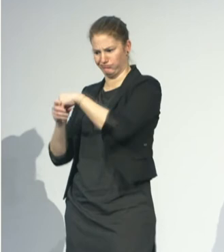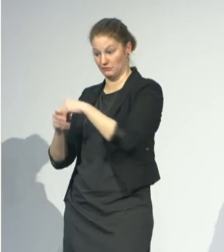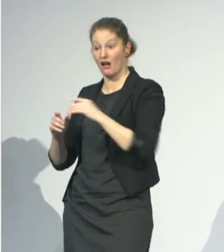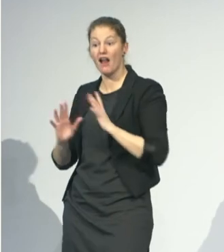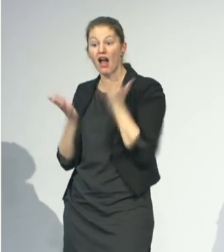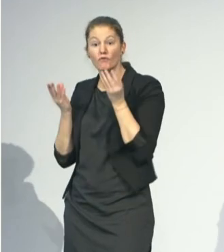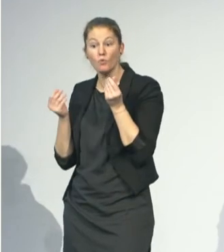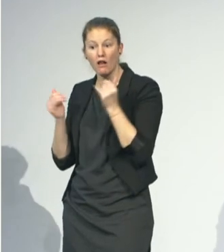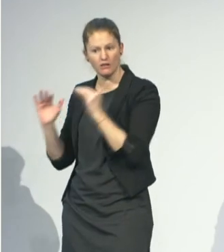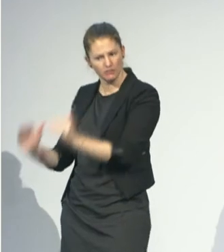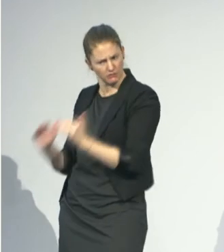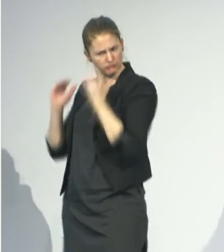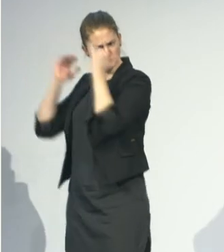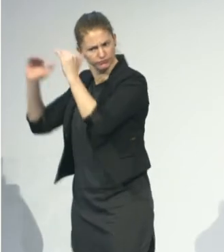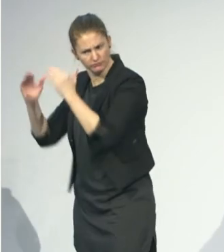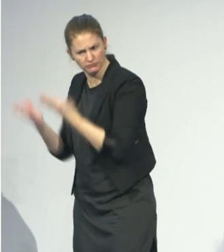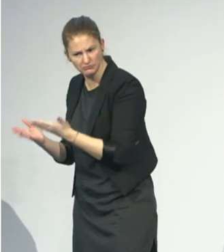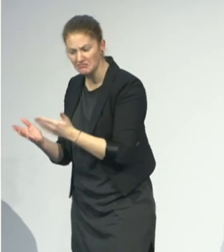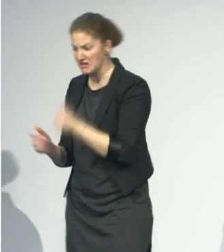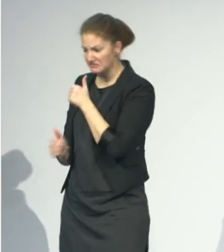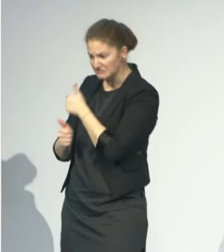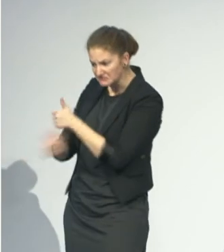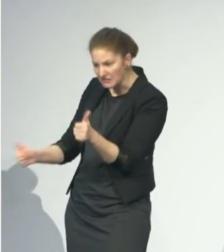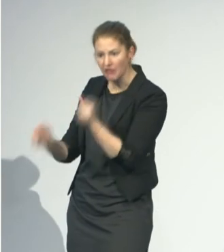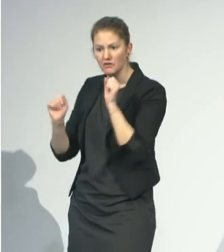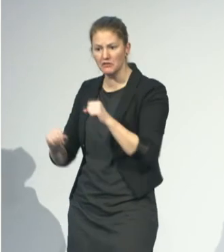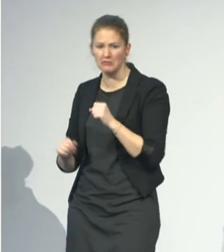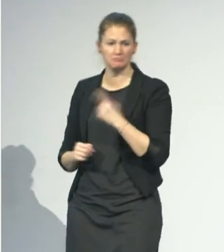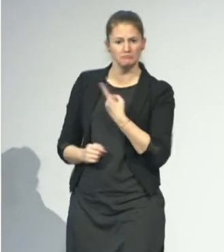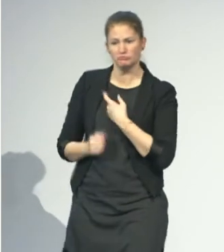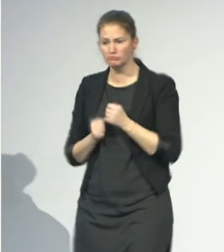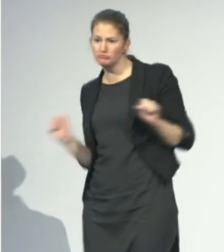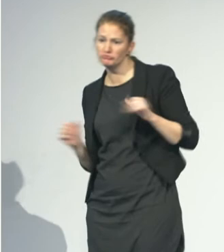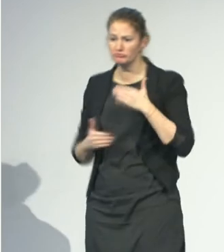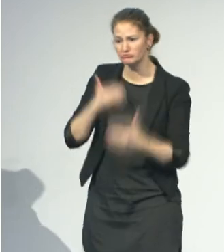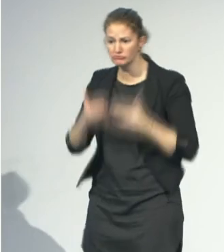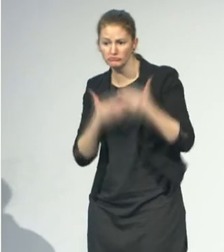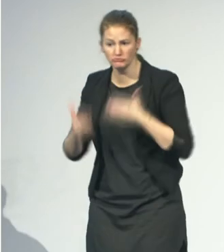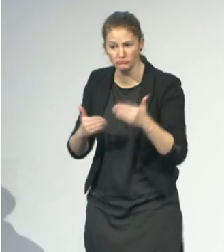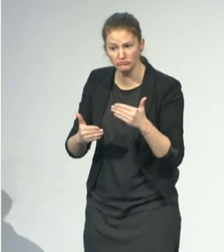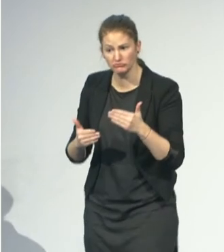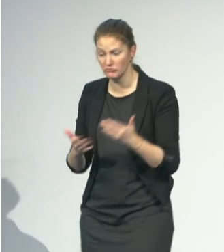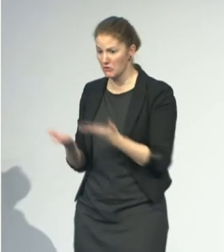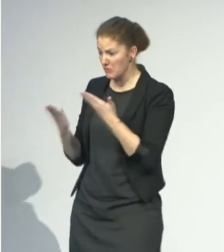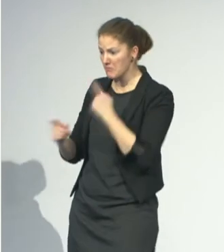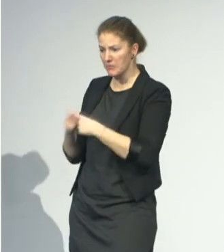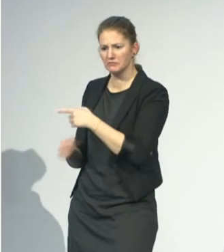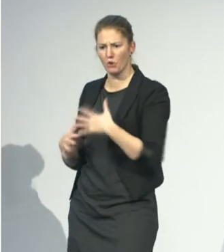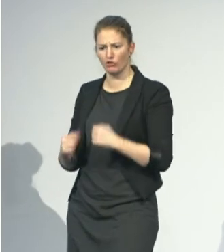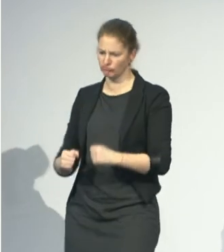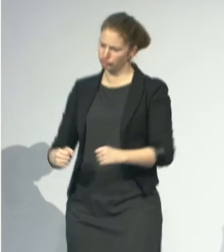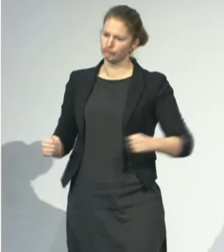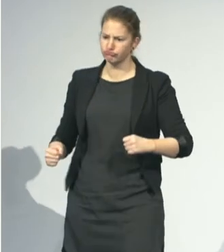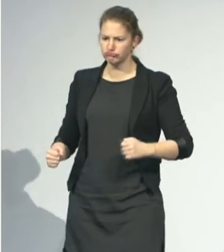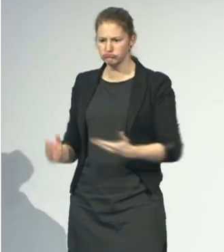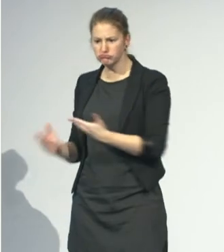self-management of their supports and feeling more in control and far more inclusive lives. So our goals were met. And the stories that we have as